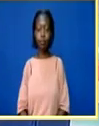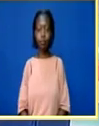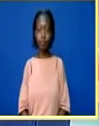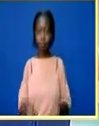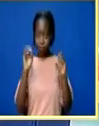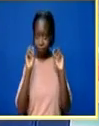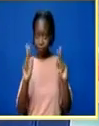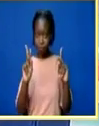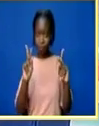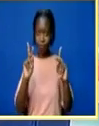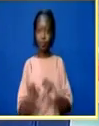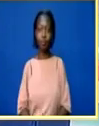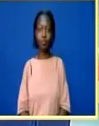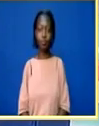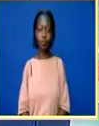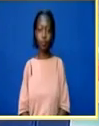Erosion. Okay.